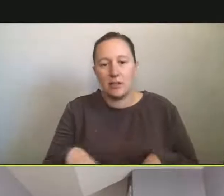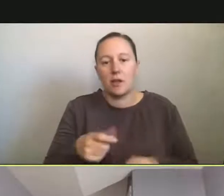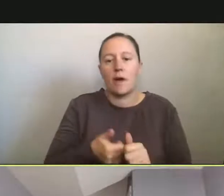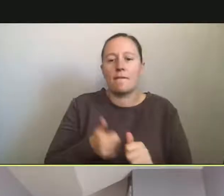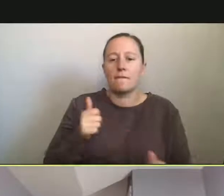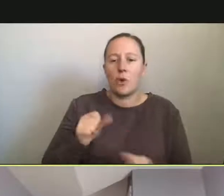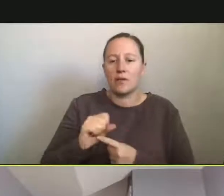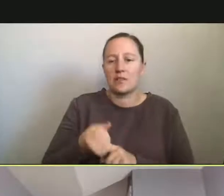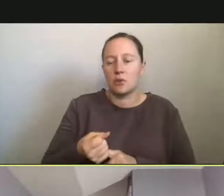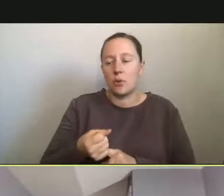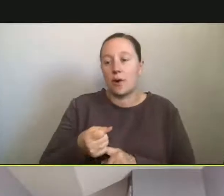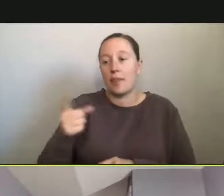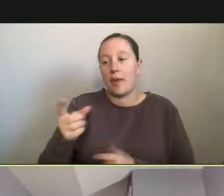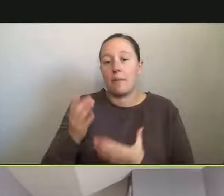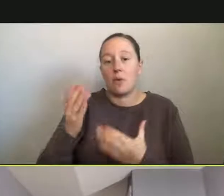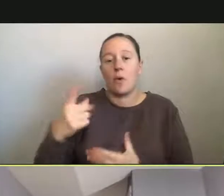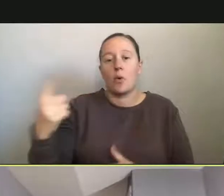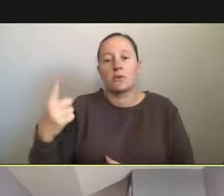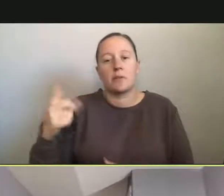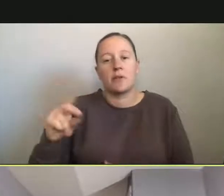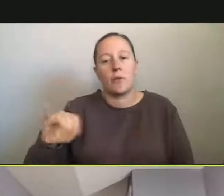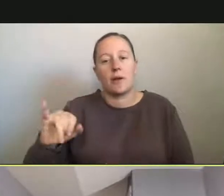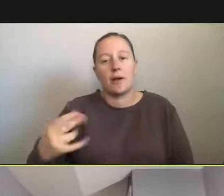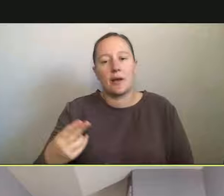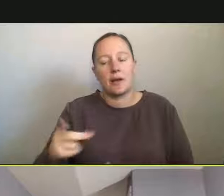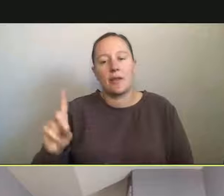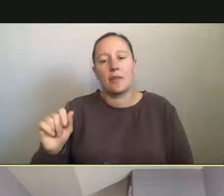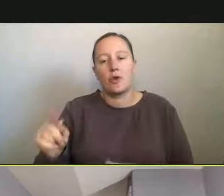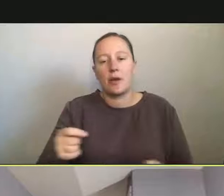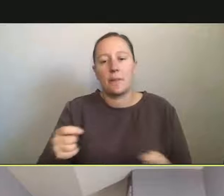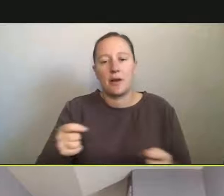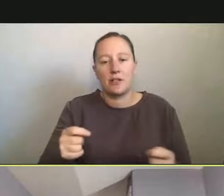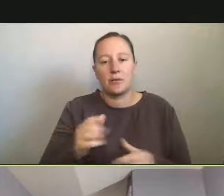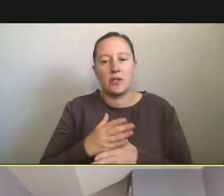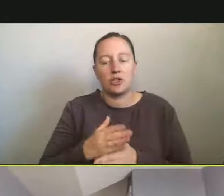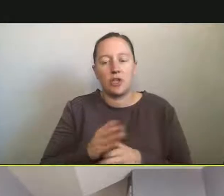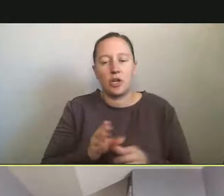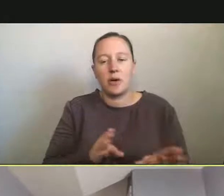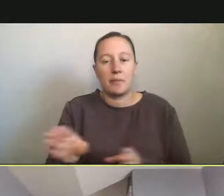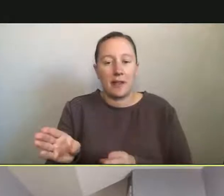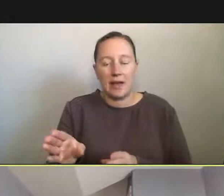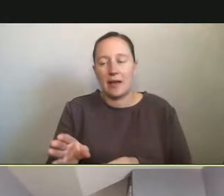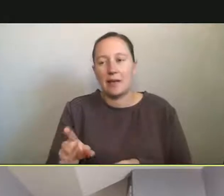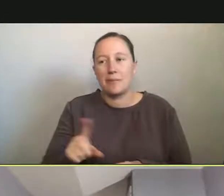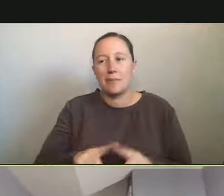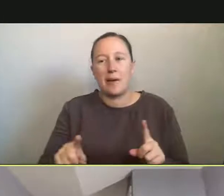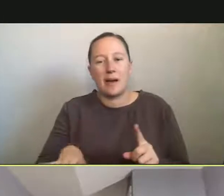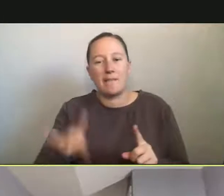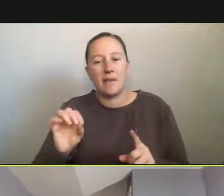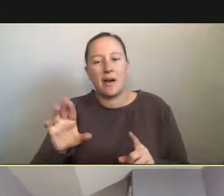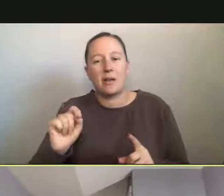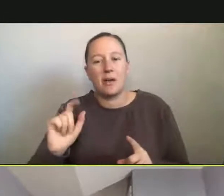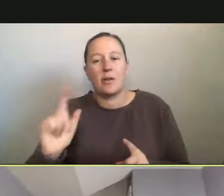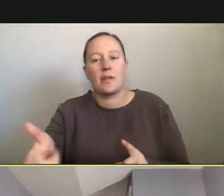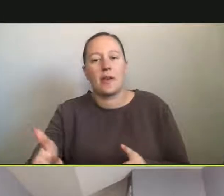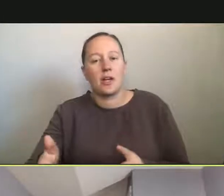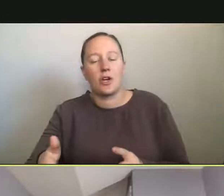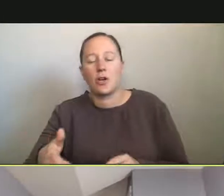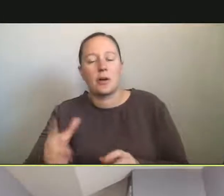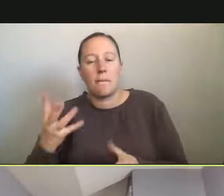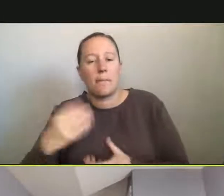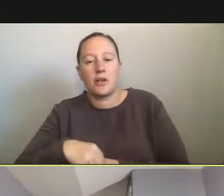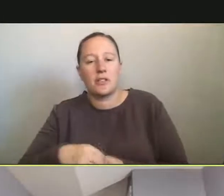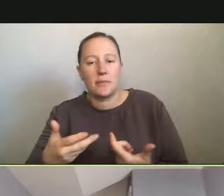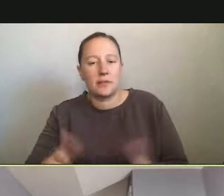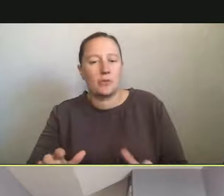where applicants propose something to NIH in their data management and sharing plans, only to find later that prospective participants would be unlikely to